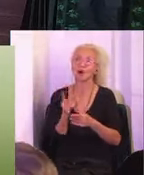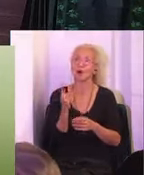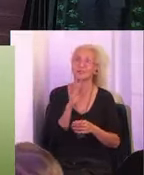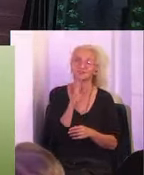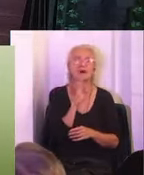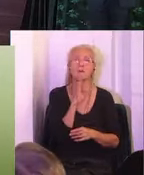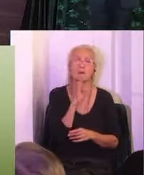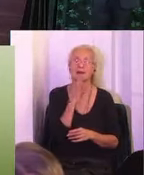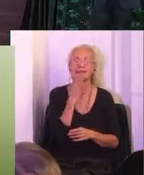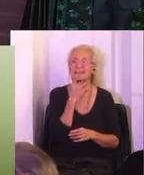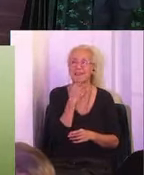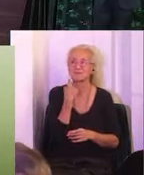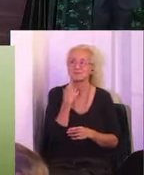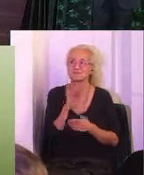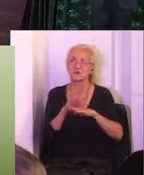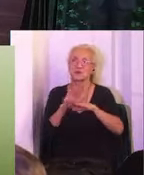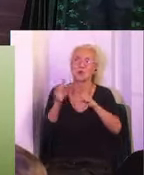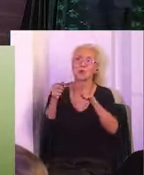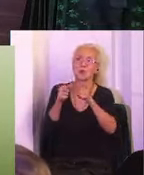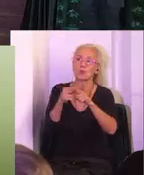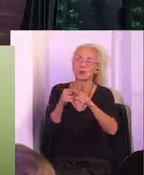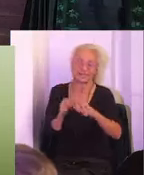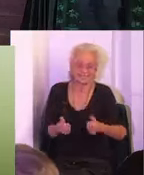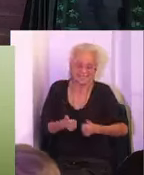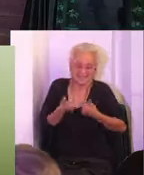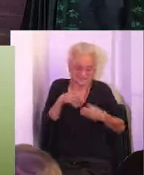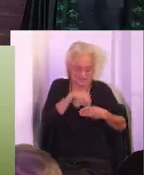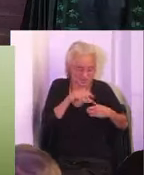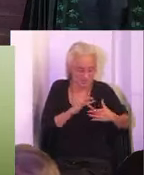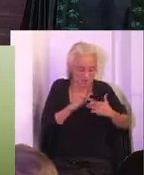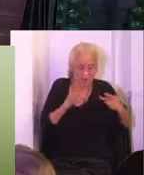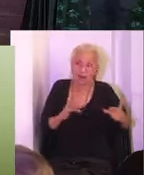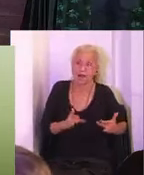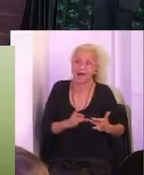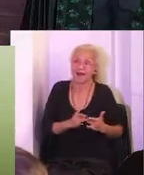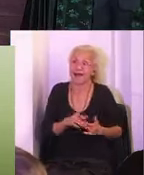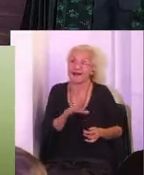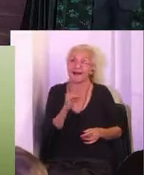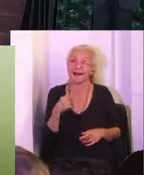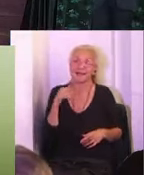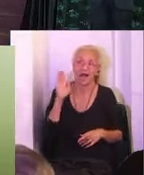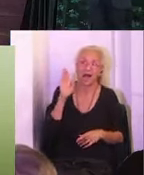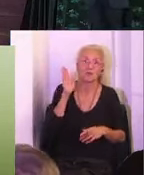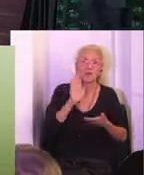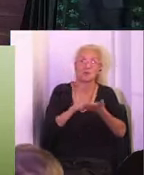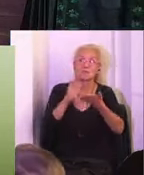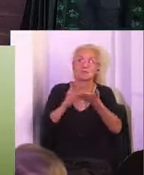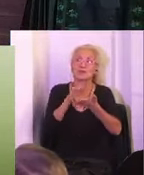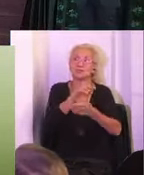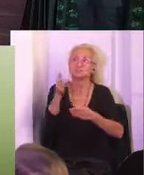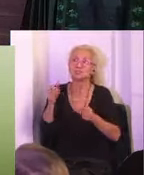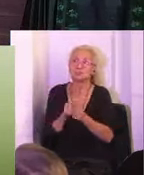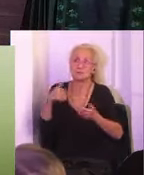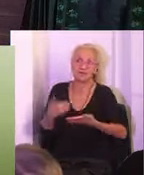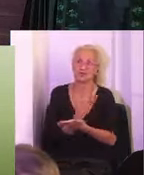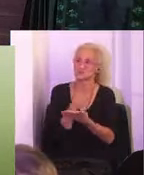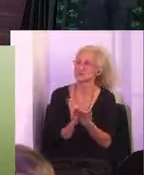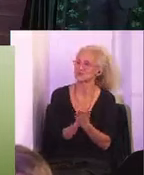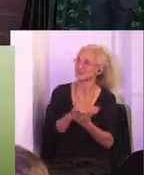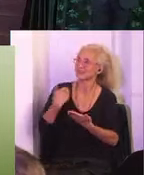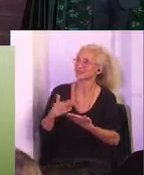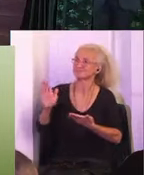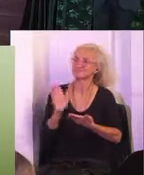my lips. Your word is living in my heart. And I will praise you with a new song.